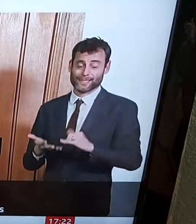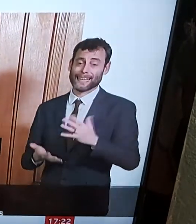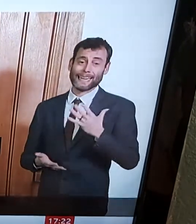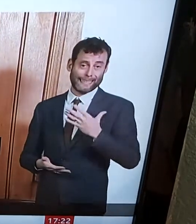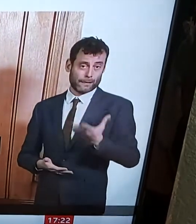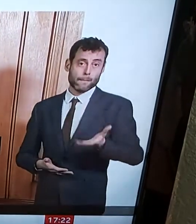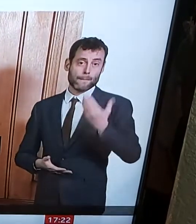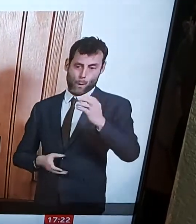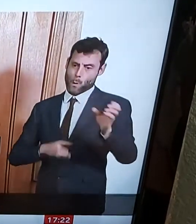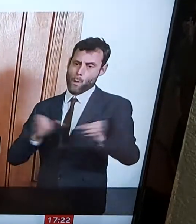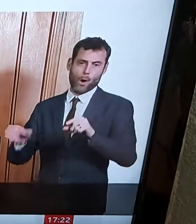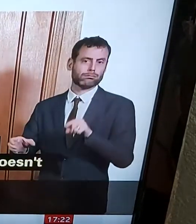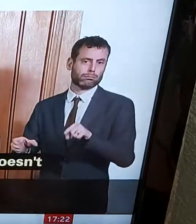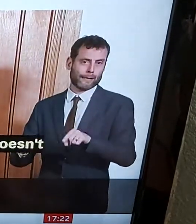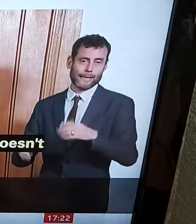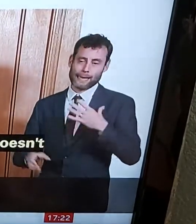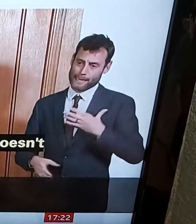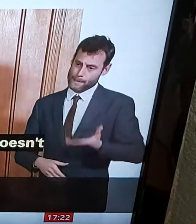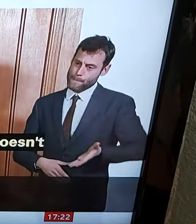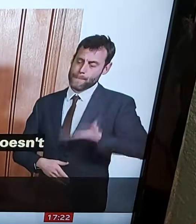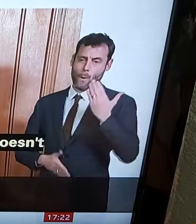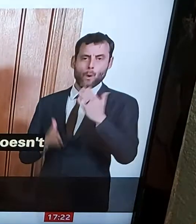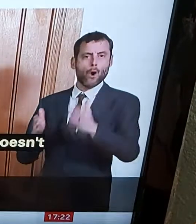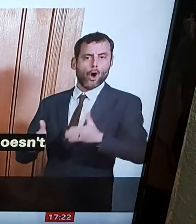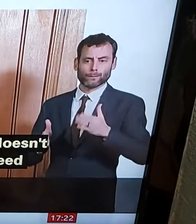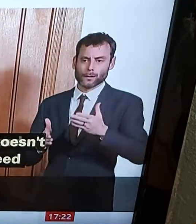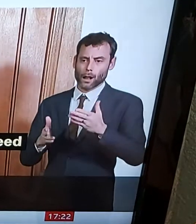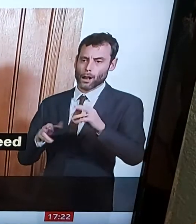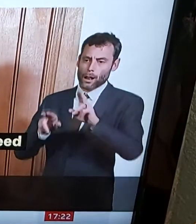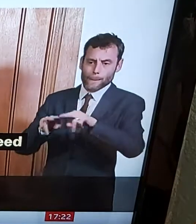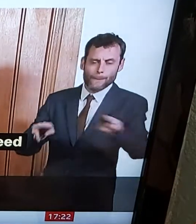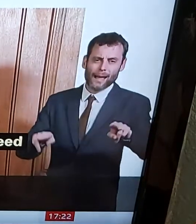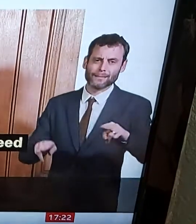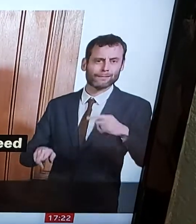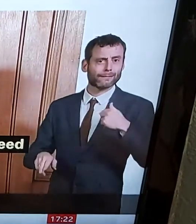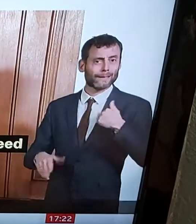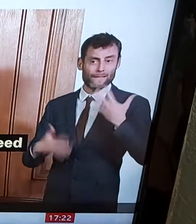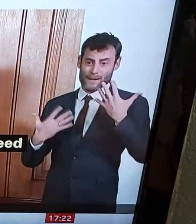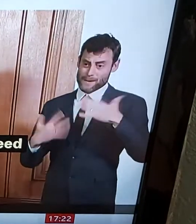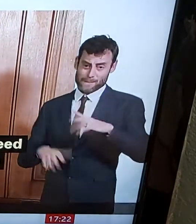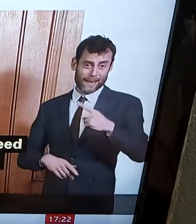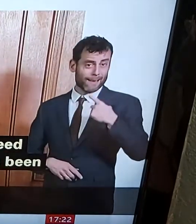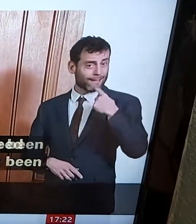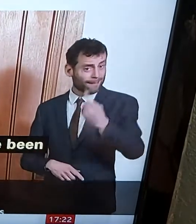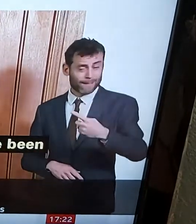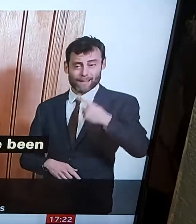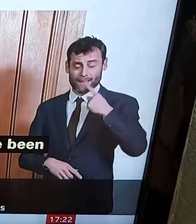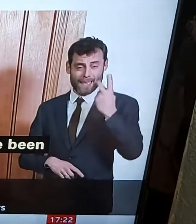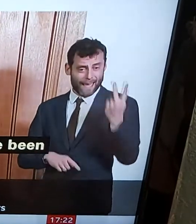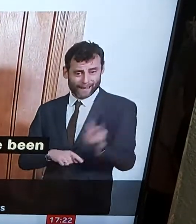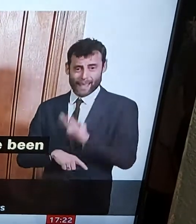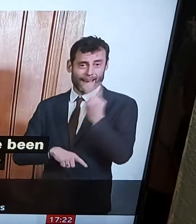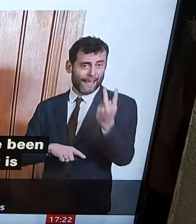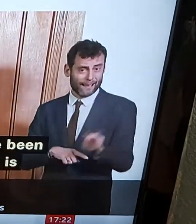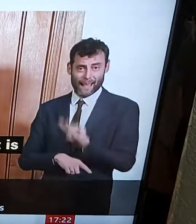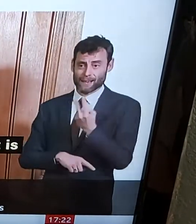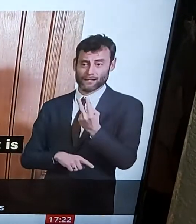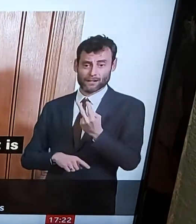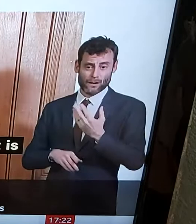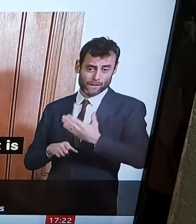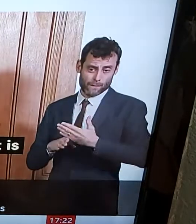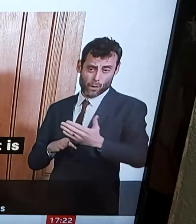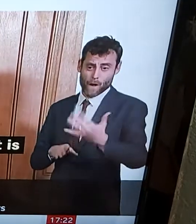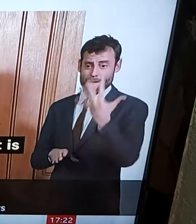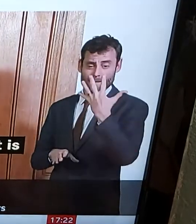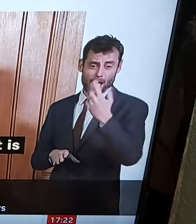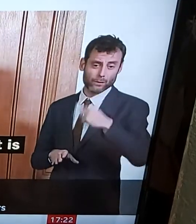staff and it does need more hospital beds, and we've been saying that for some time, and that is what's going to be happening over the next 5 and the next 10